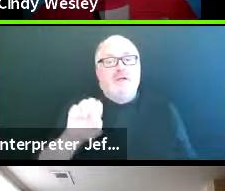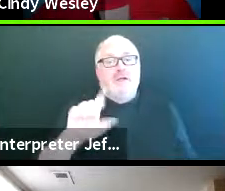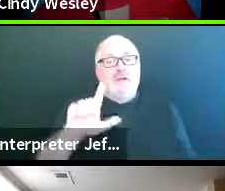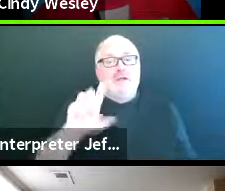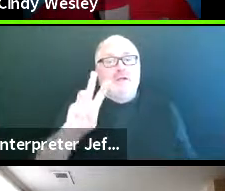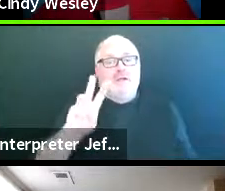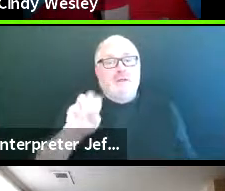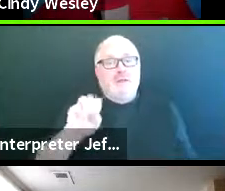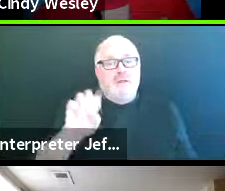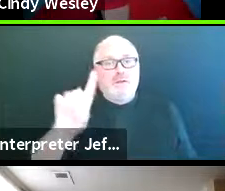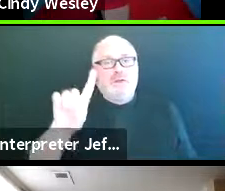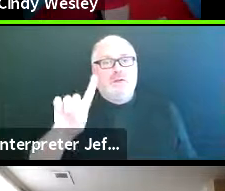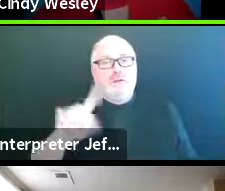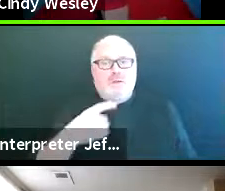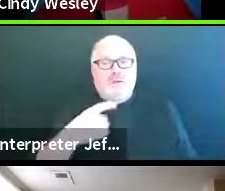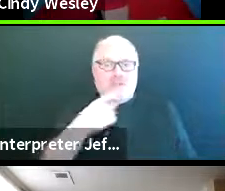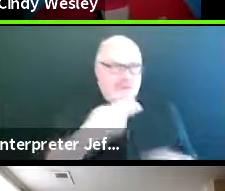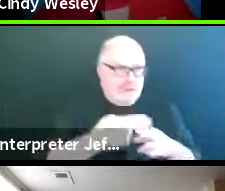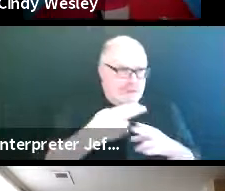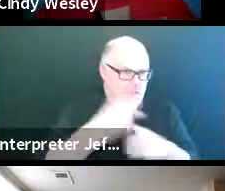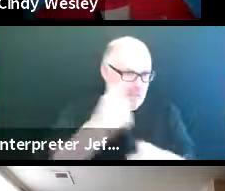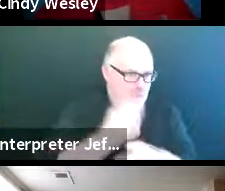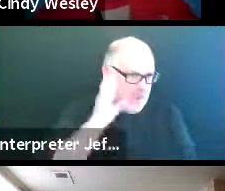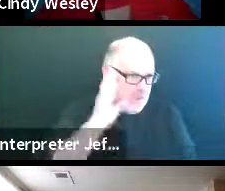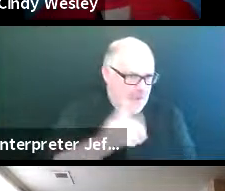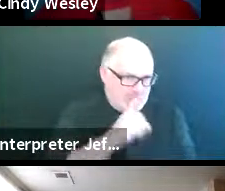I am sure will pronounce her name correctly.